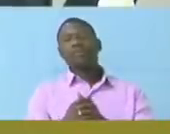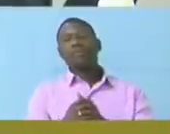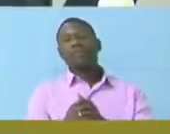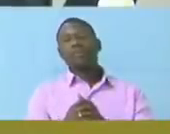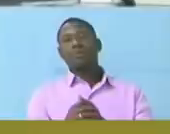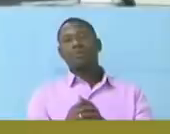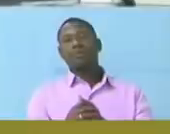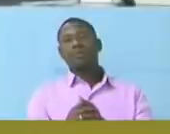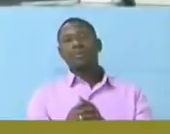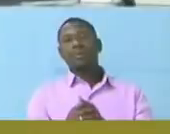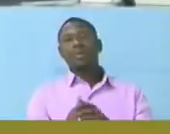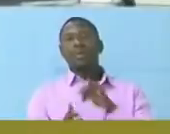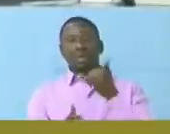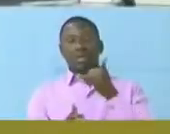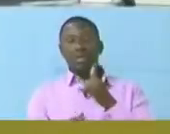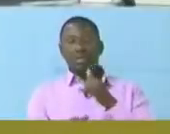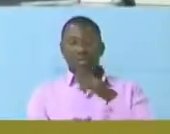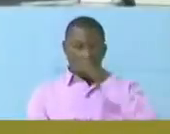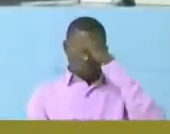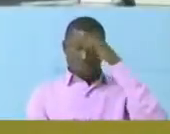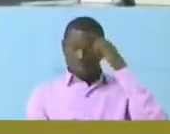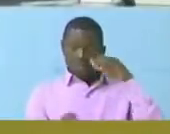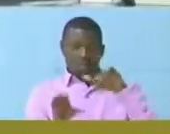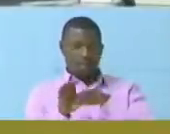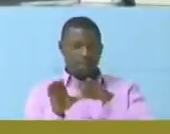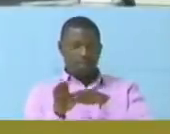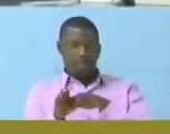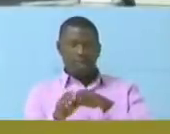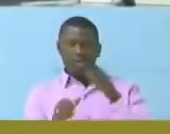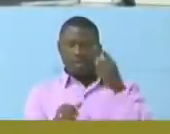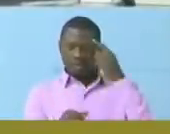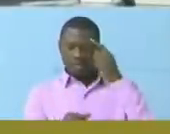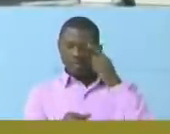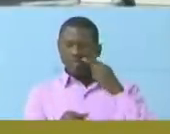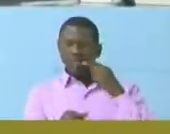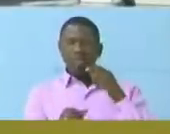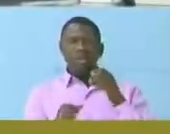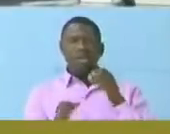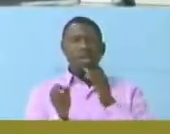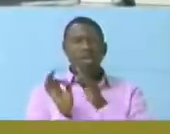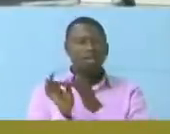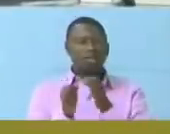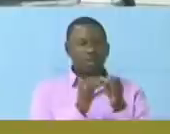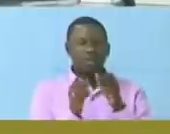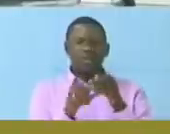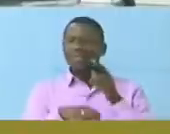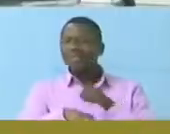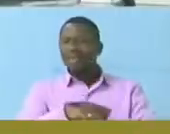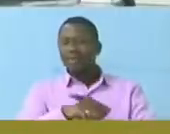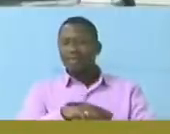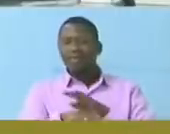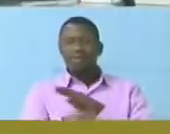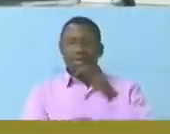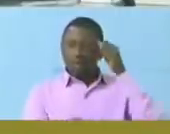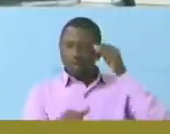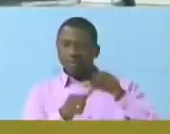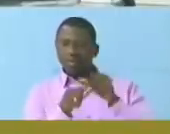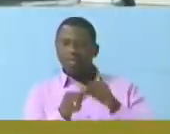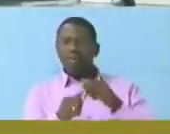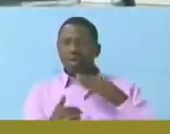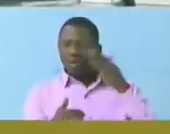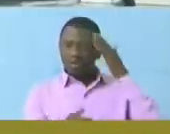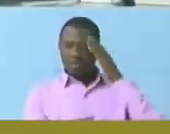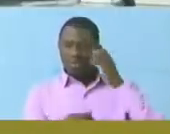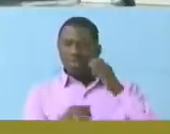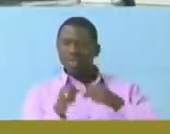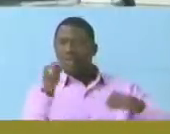The task force members, I think it's only the briefing that some of them, I cannot remember, but I know quite a senior officials